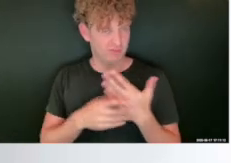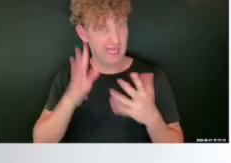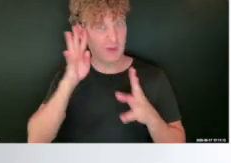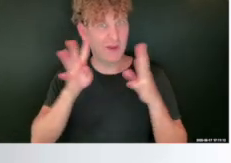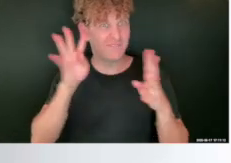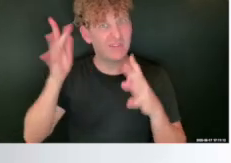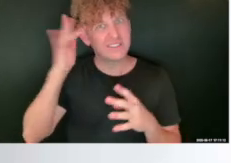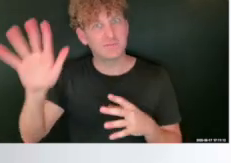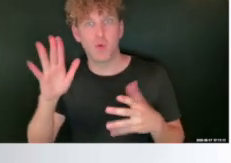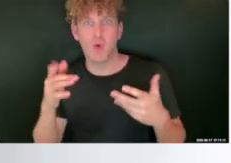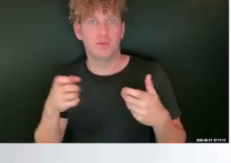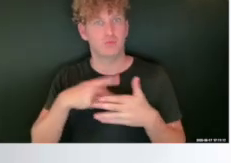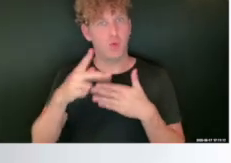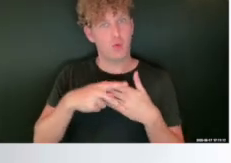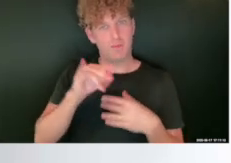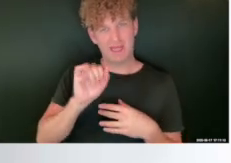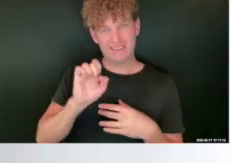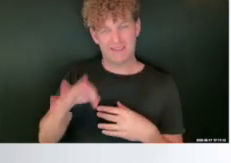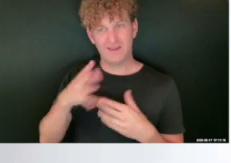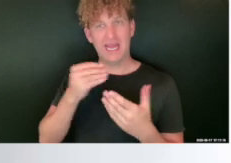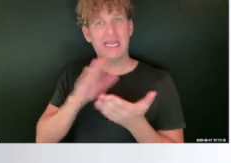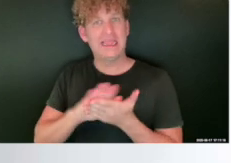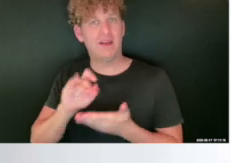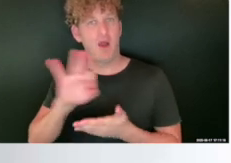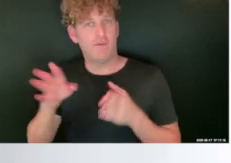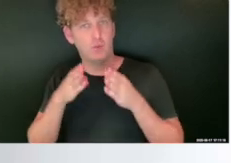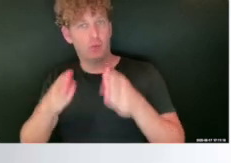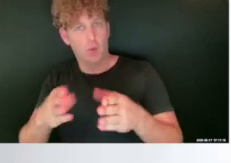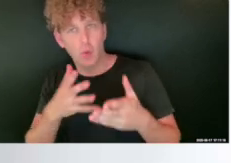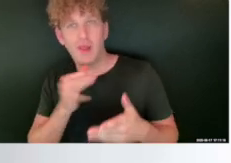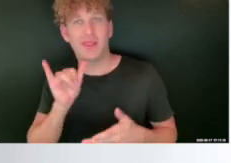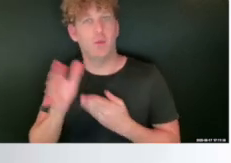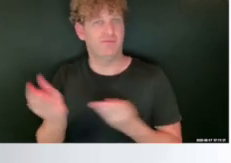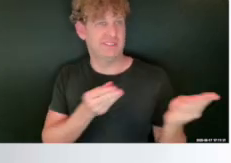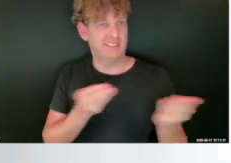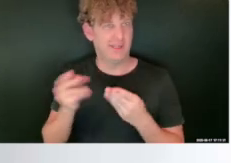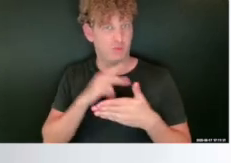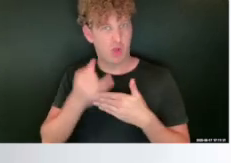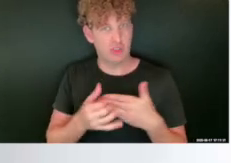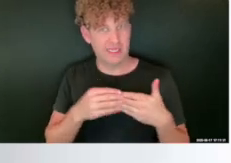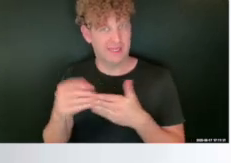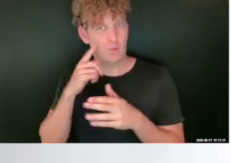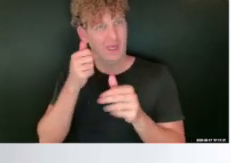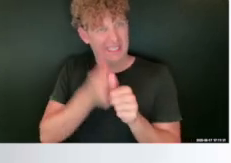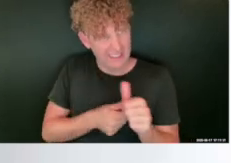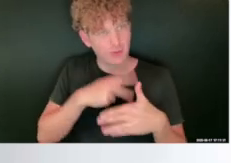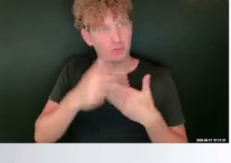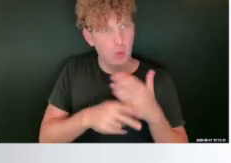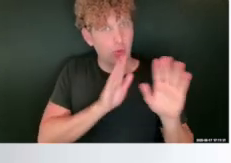have benefited priority populations have increased overall, as you can see from the graph on this